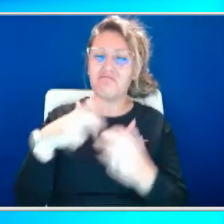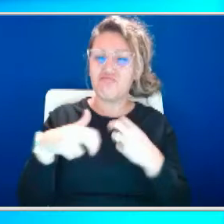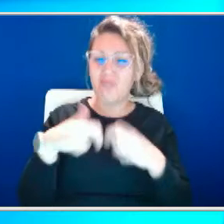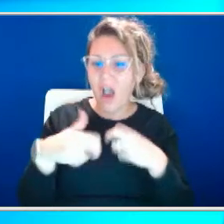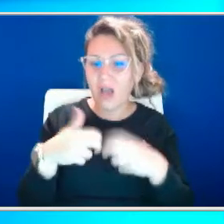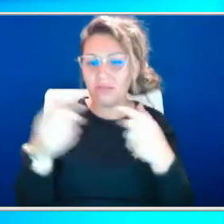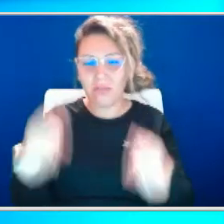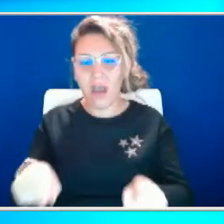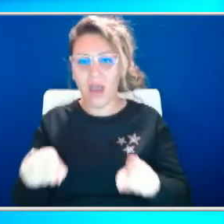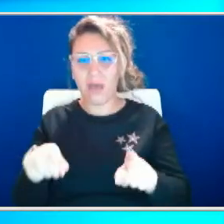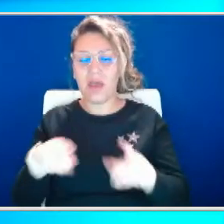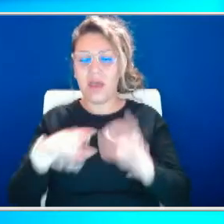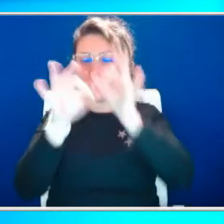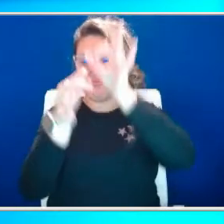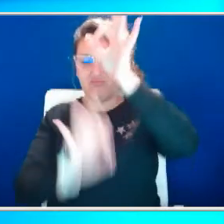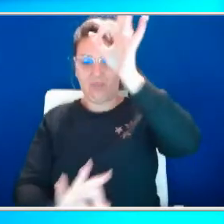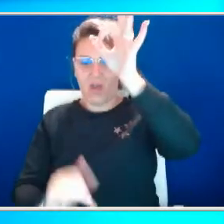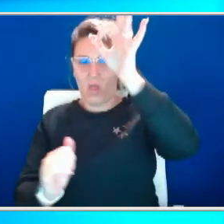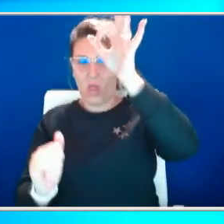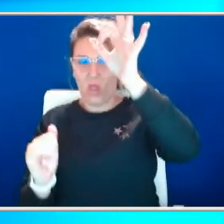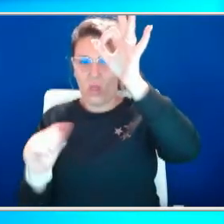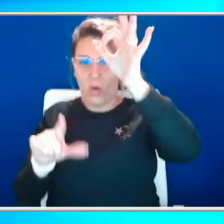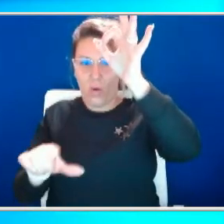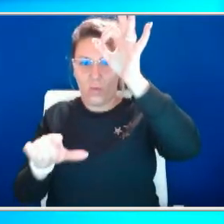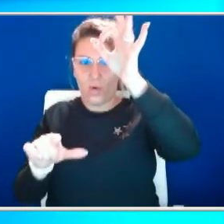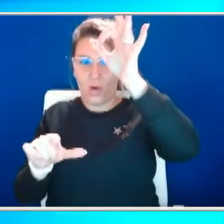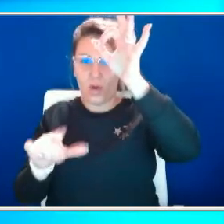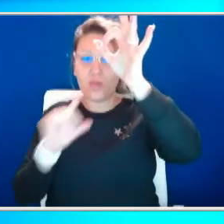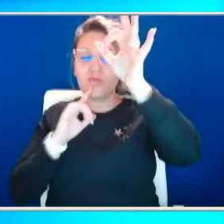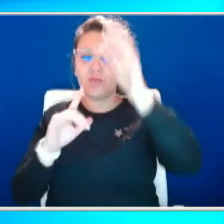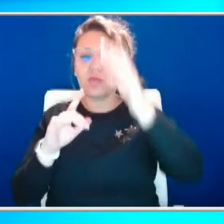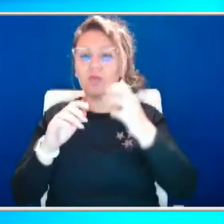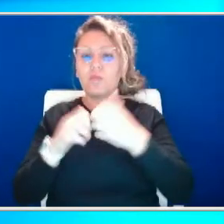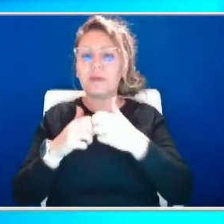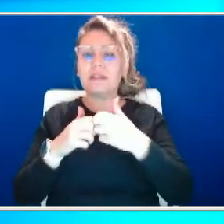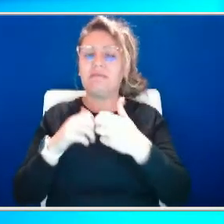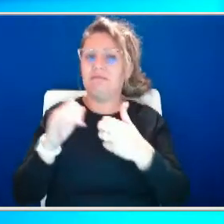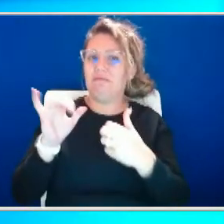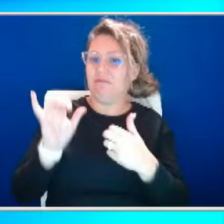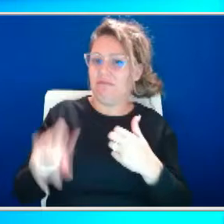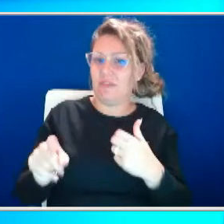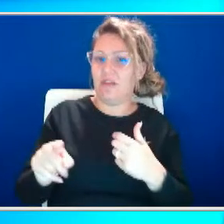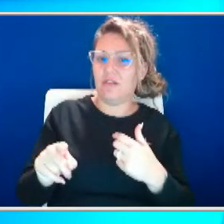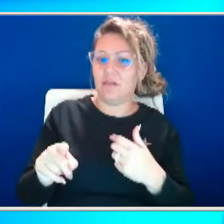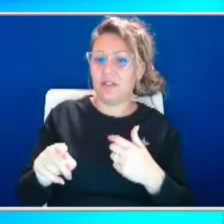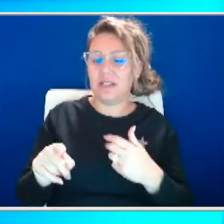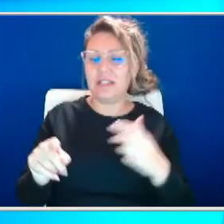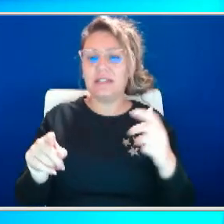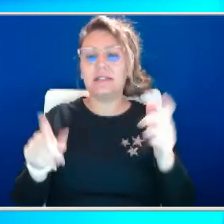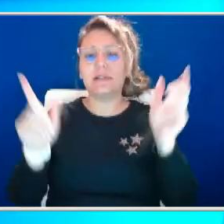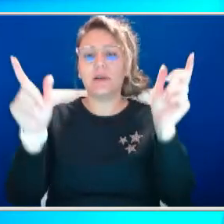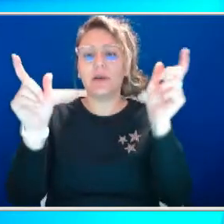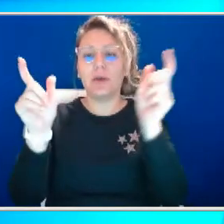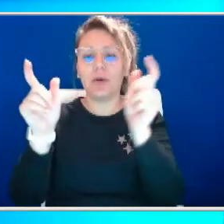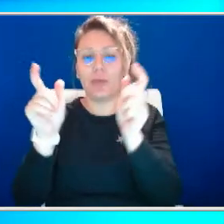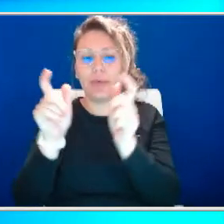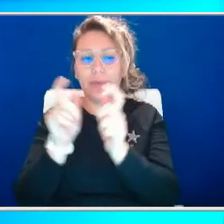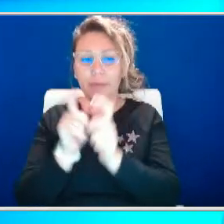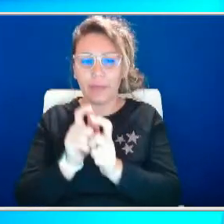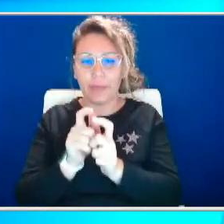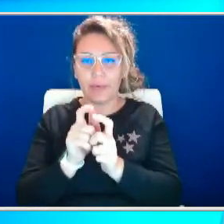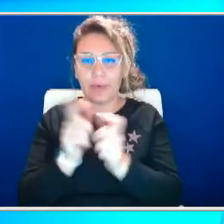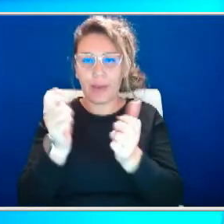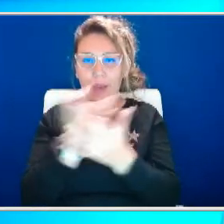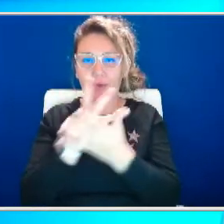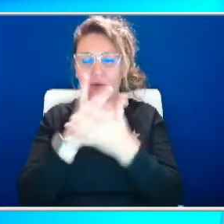back or spine. Essentially what spinal stenosis is essentially a narrowing of the elements inside the spinal canal.